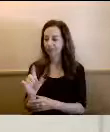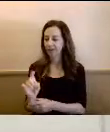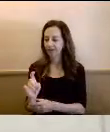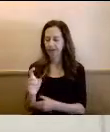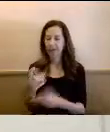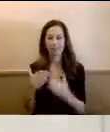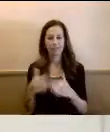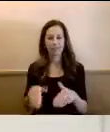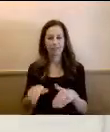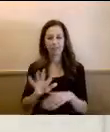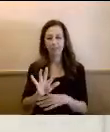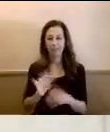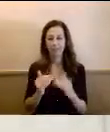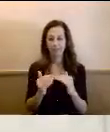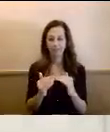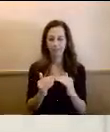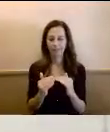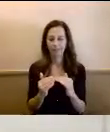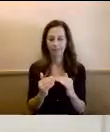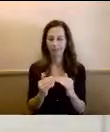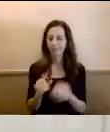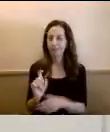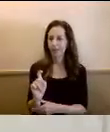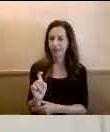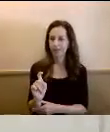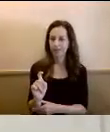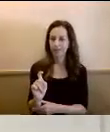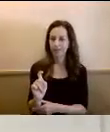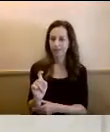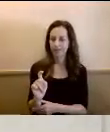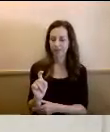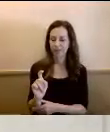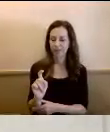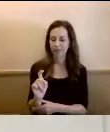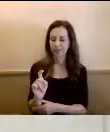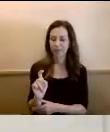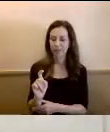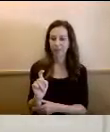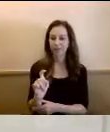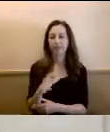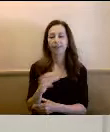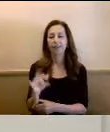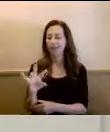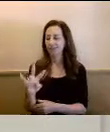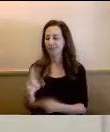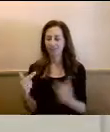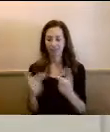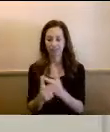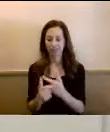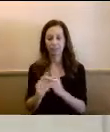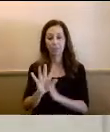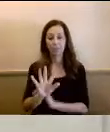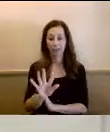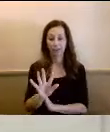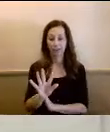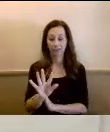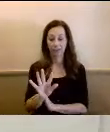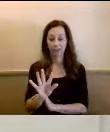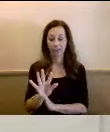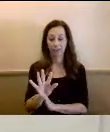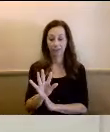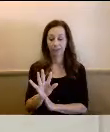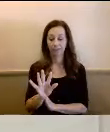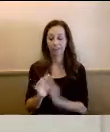5x divided by 5 is going to leave us with x, and 7 times 5 is